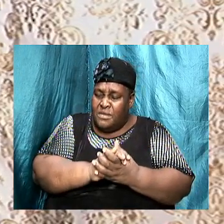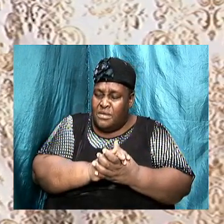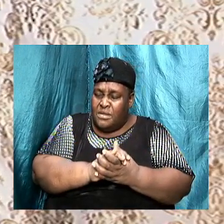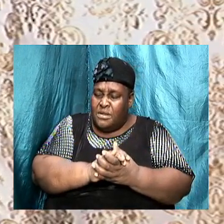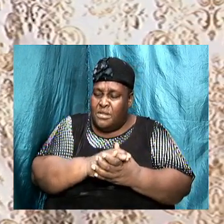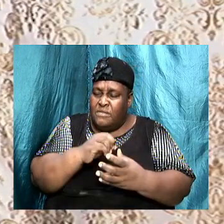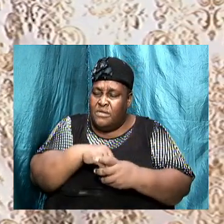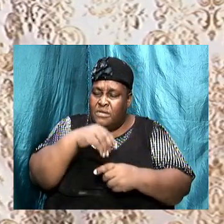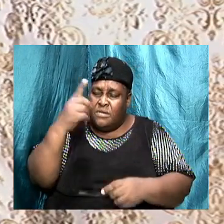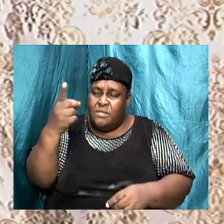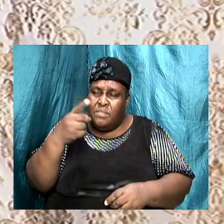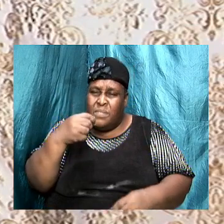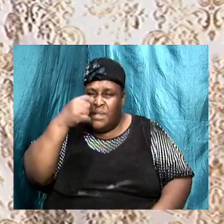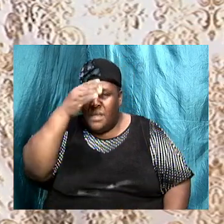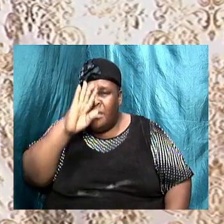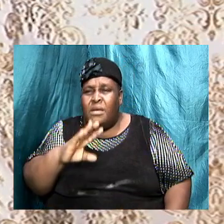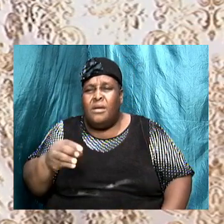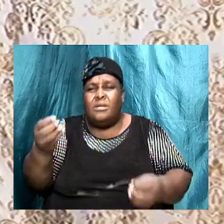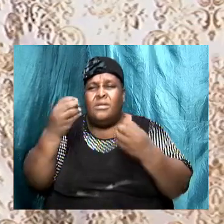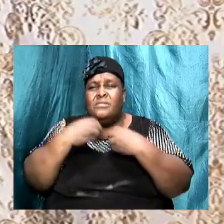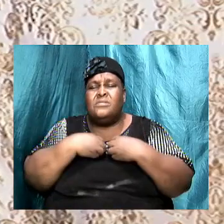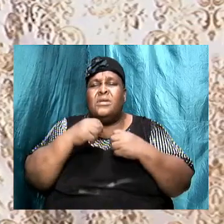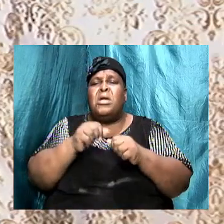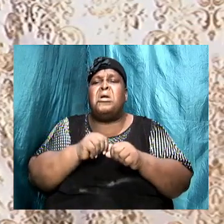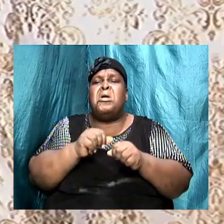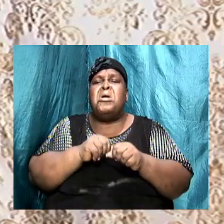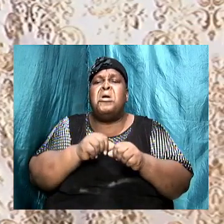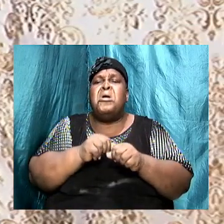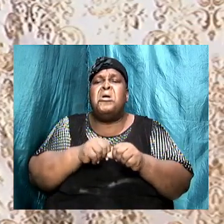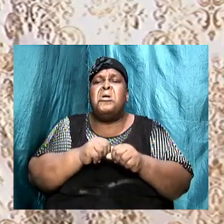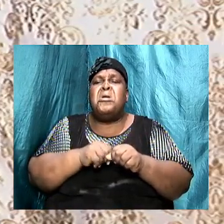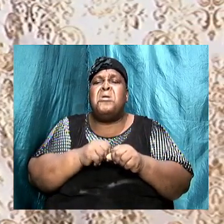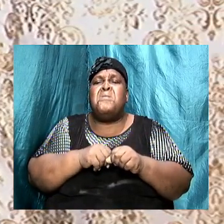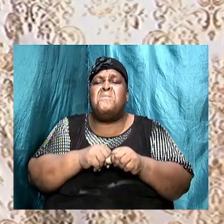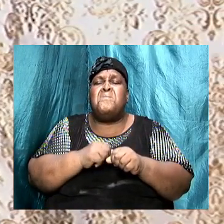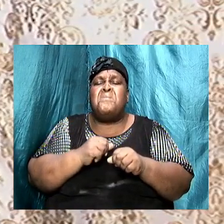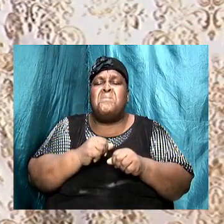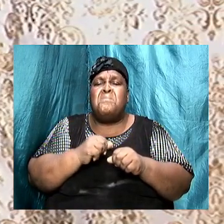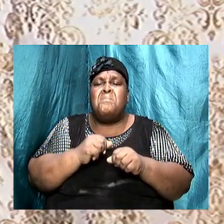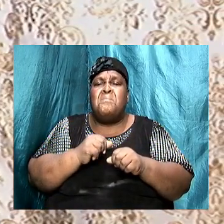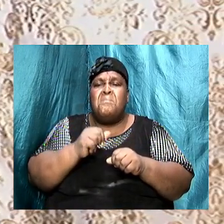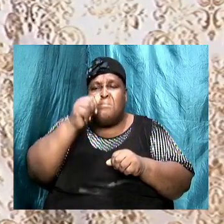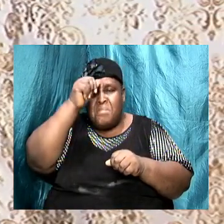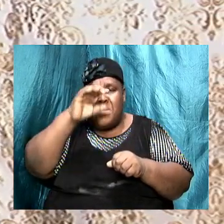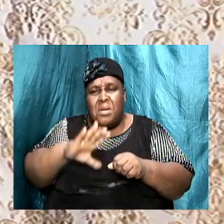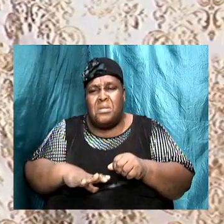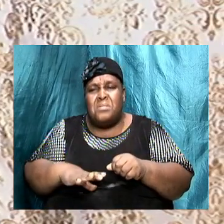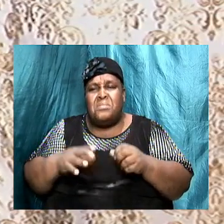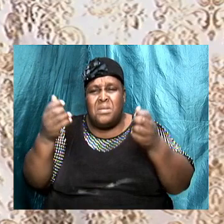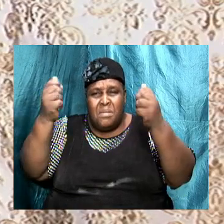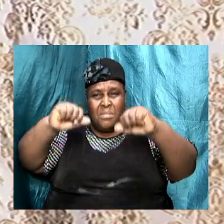that God has given to every man the ability to believe.